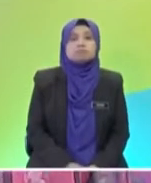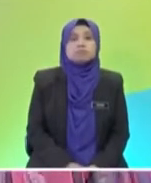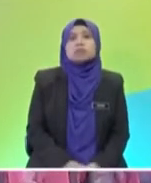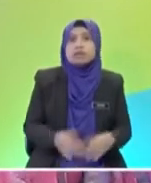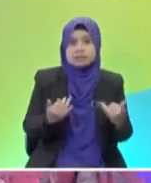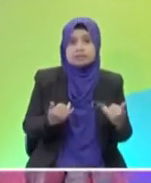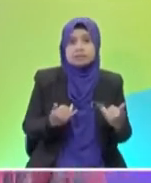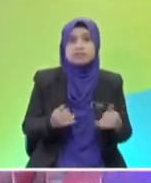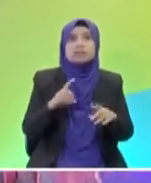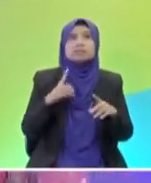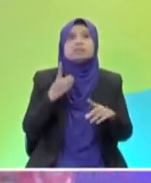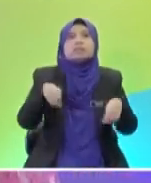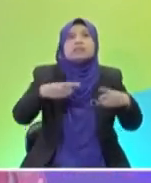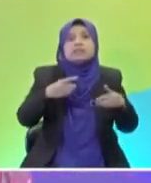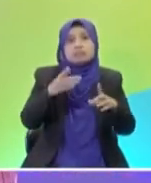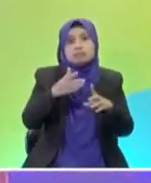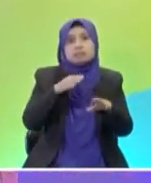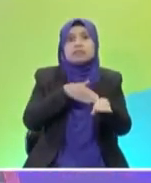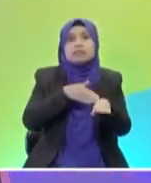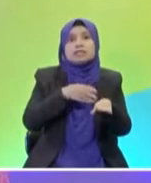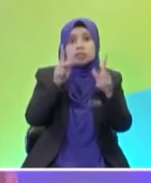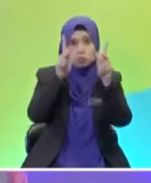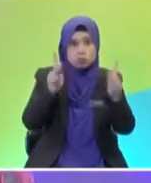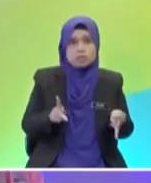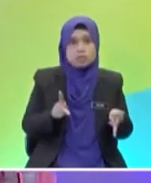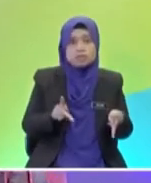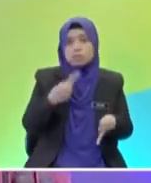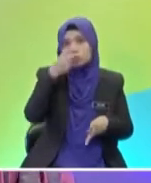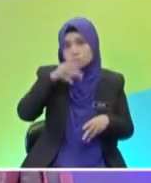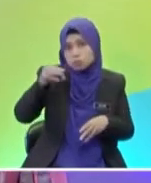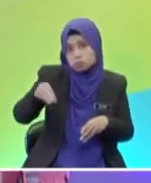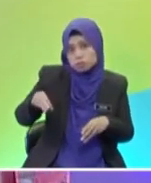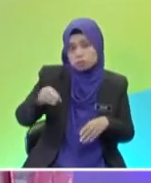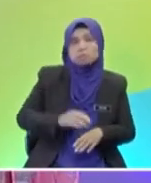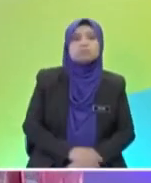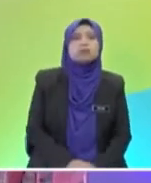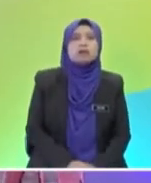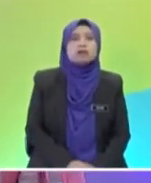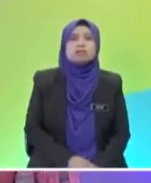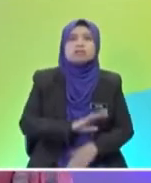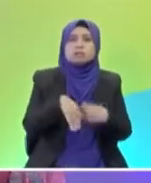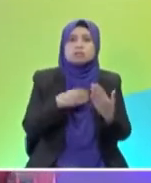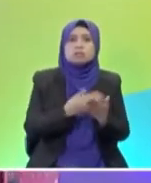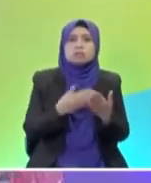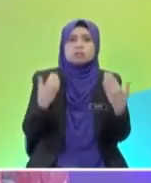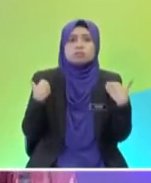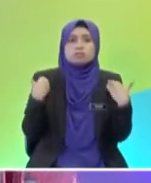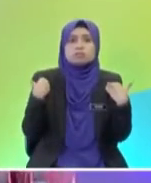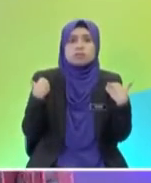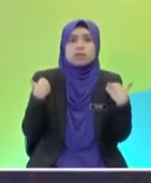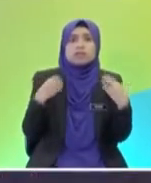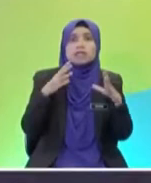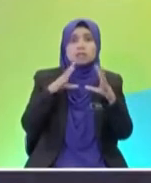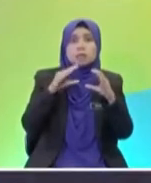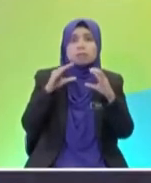quiz time. Okay. Now, we are going to ask our pupils down up there, do you have your bubble map with you? Can you show